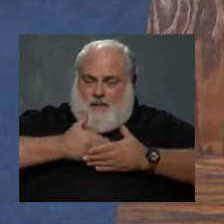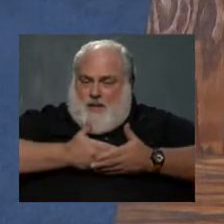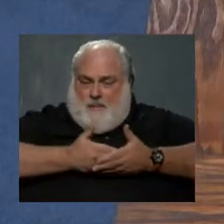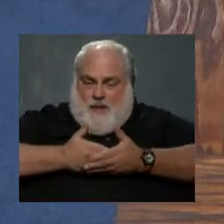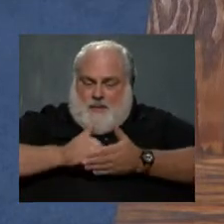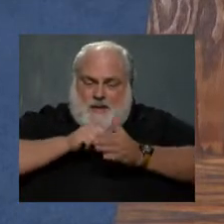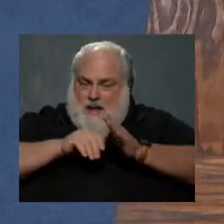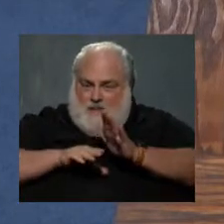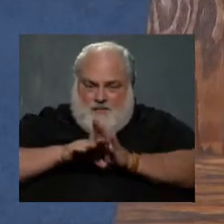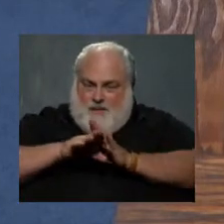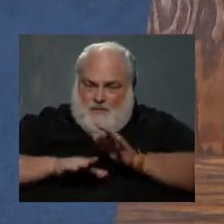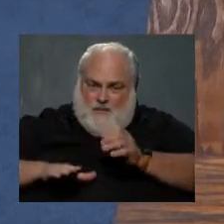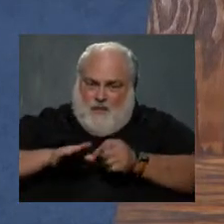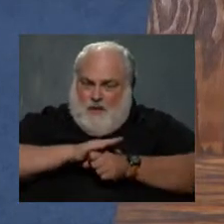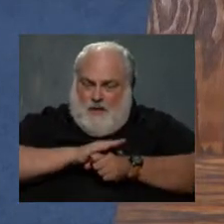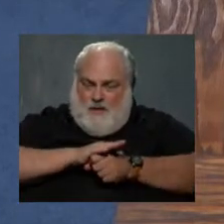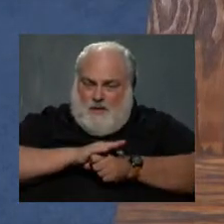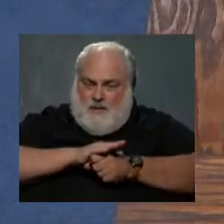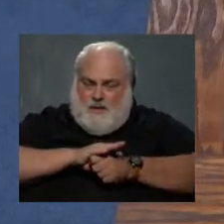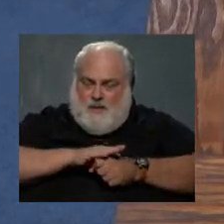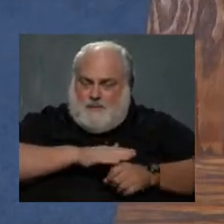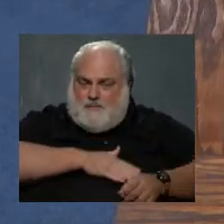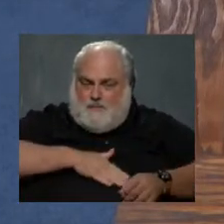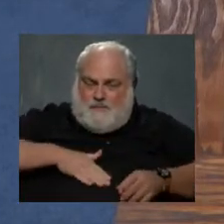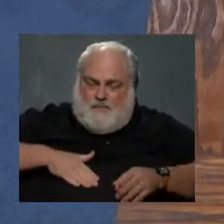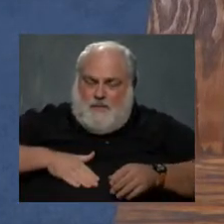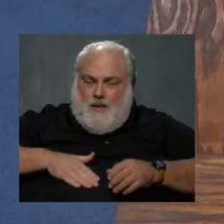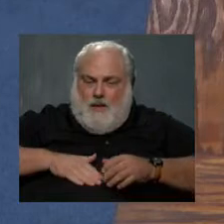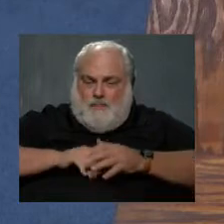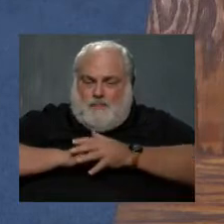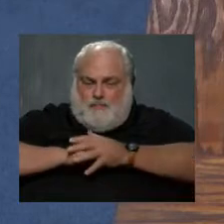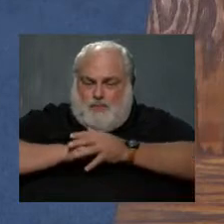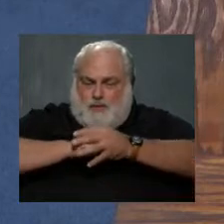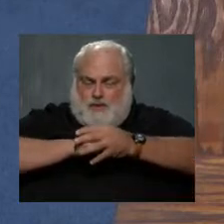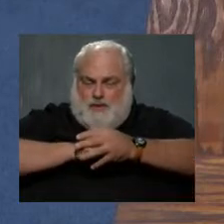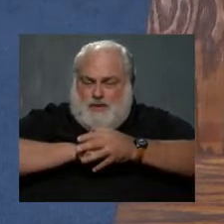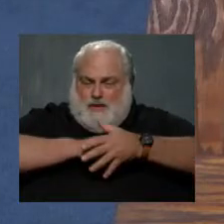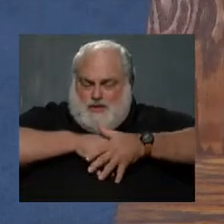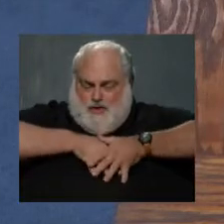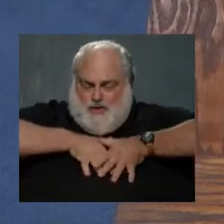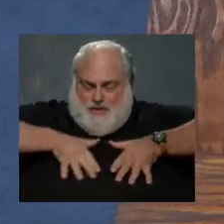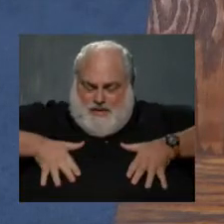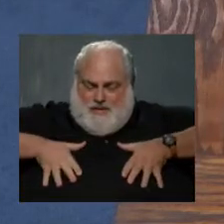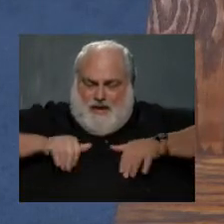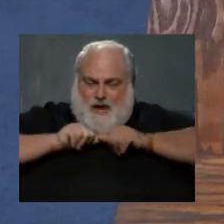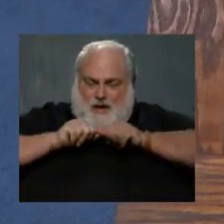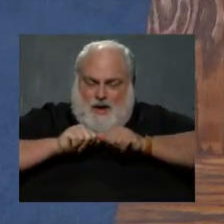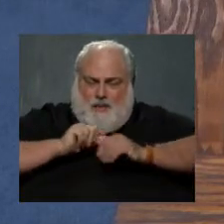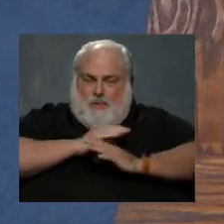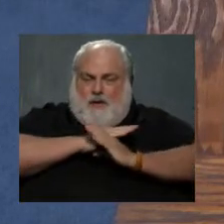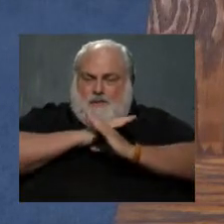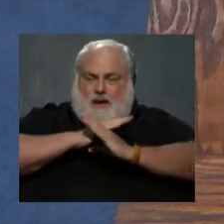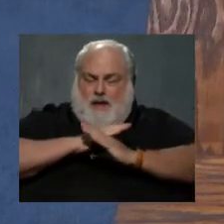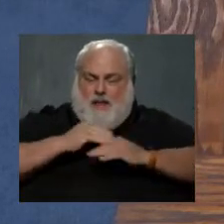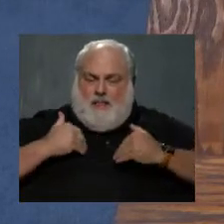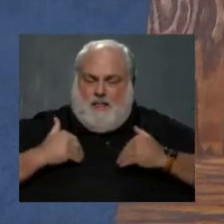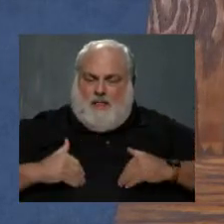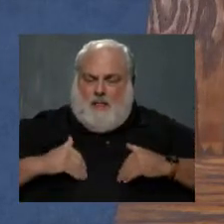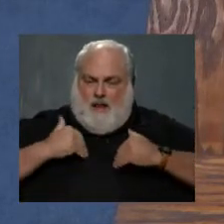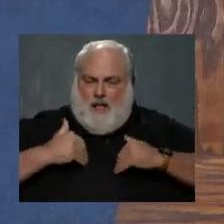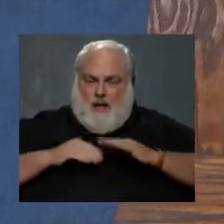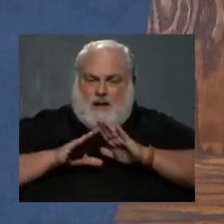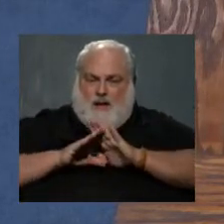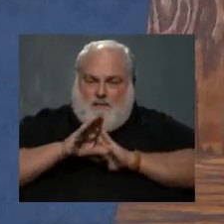fully develop, therefore allowing abdominal organs to push into the chest cavity, preventing normal lung development,